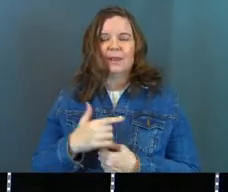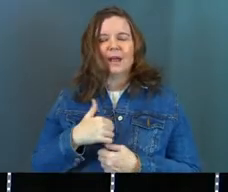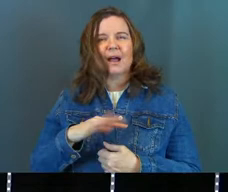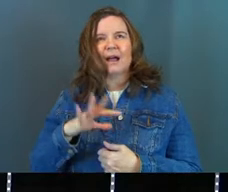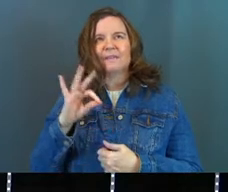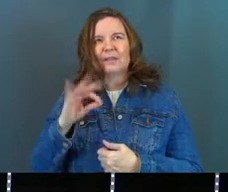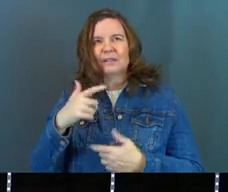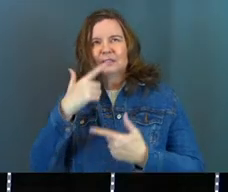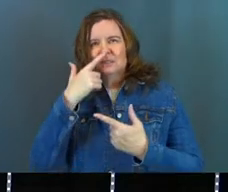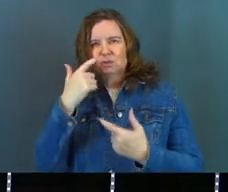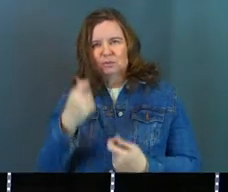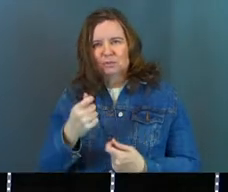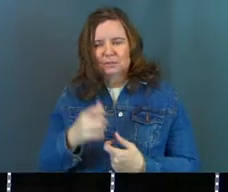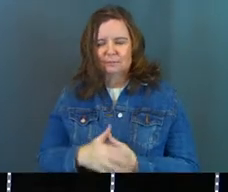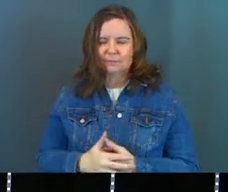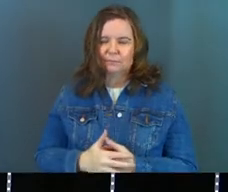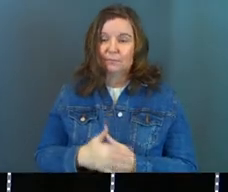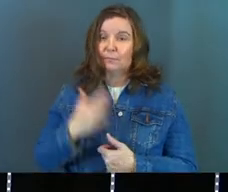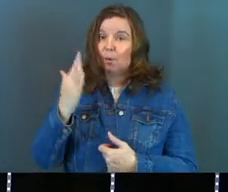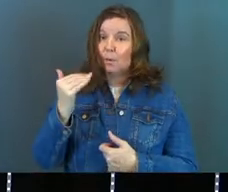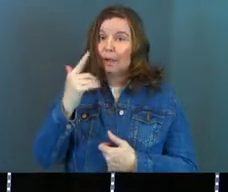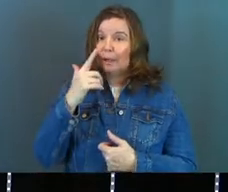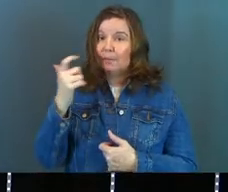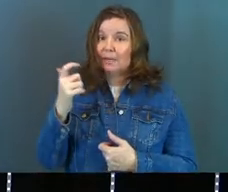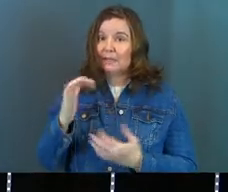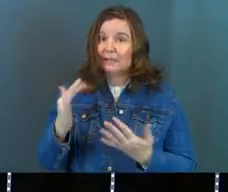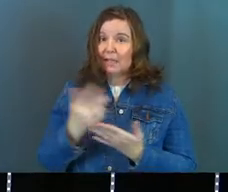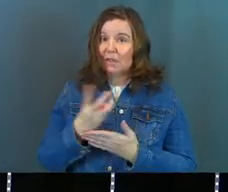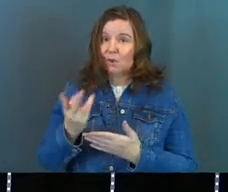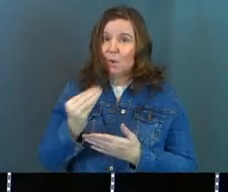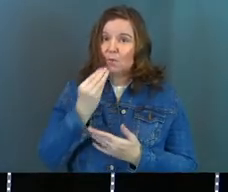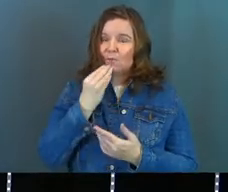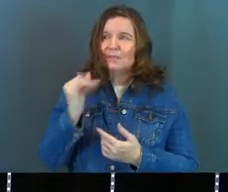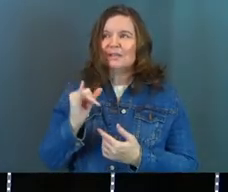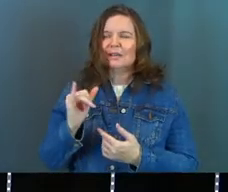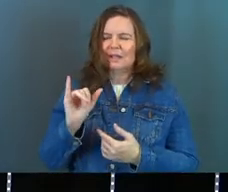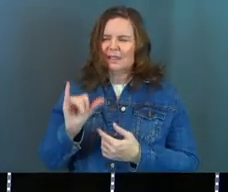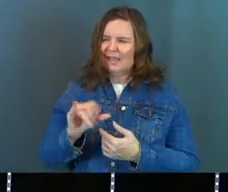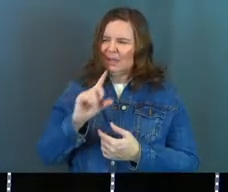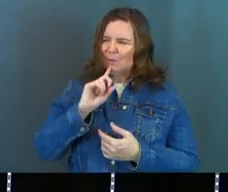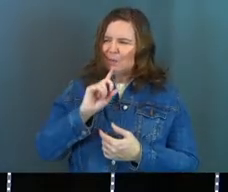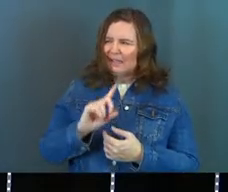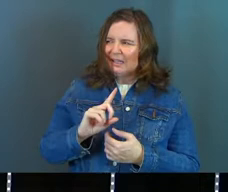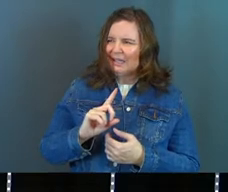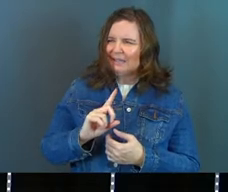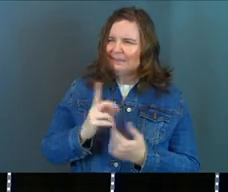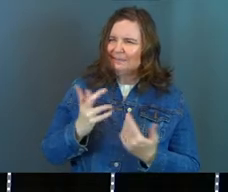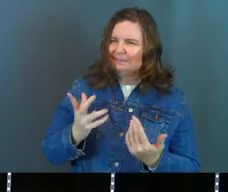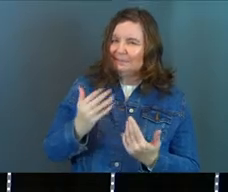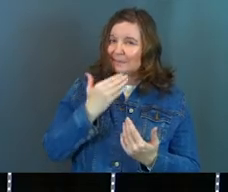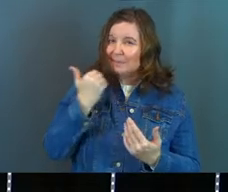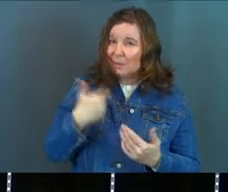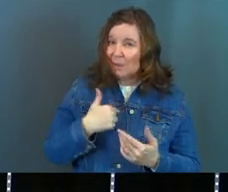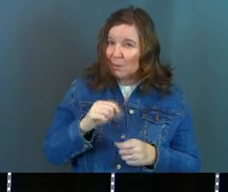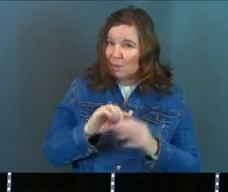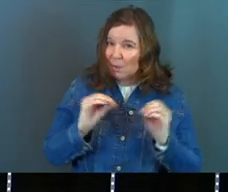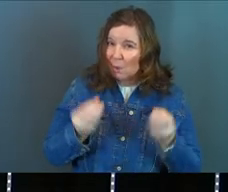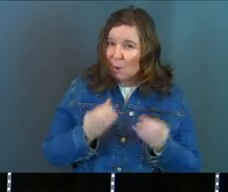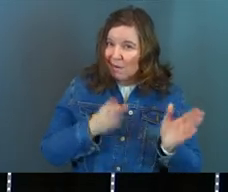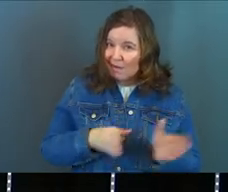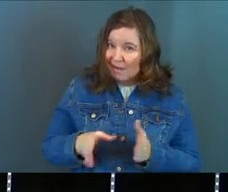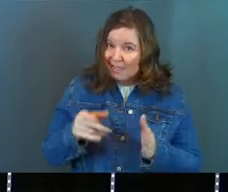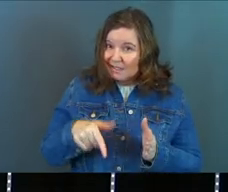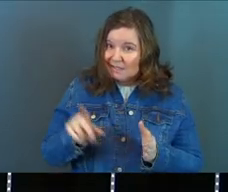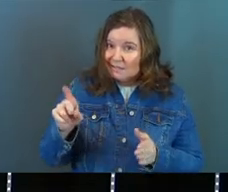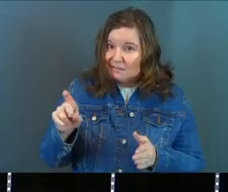I find this interesting because gather your own food, it's like, is that really the best way we can organize this